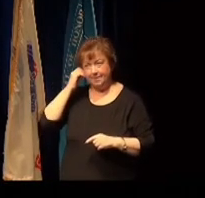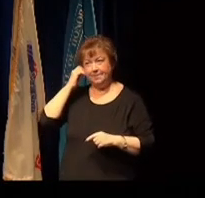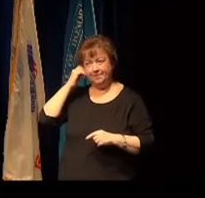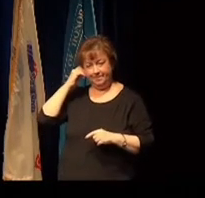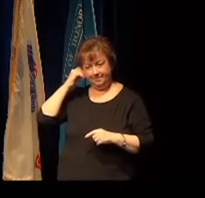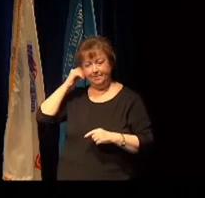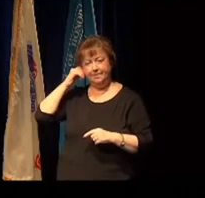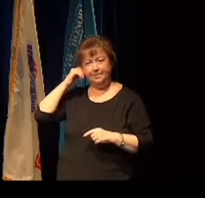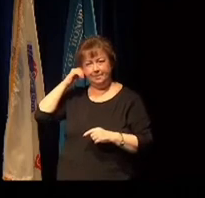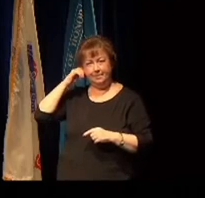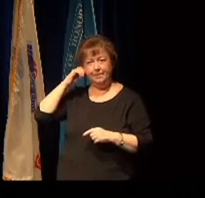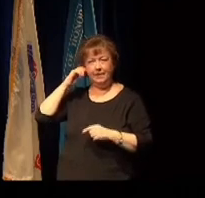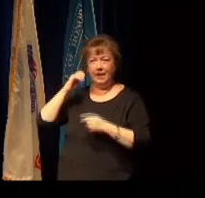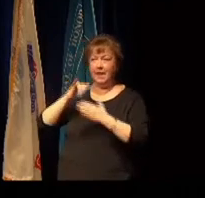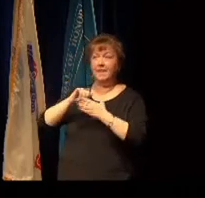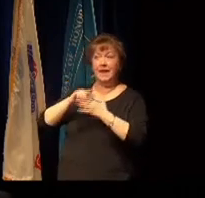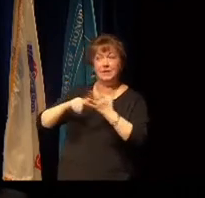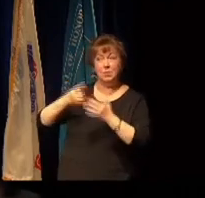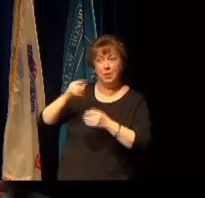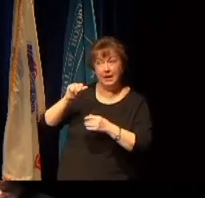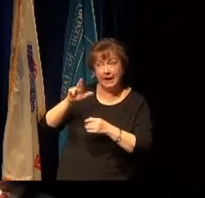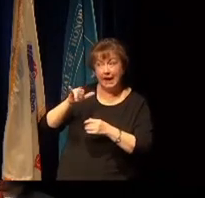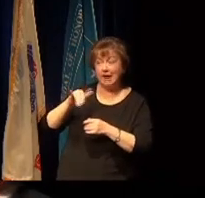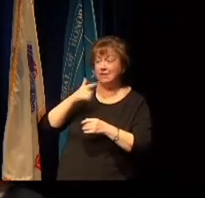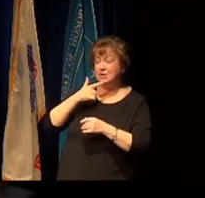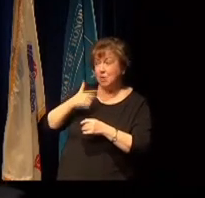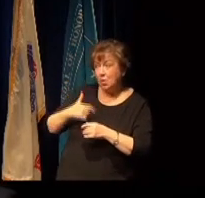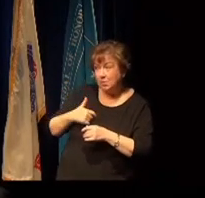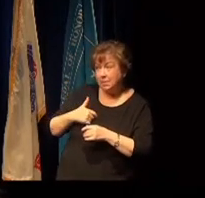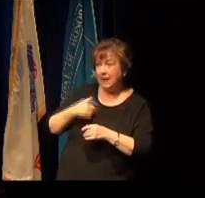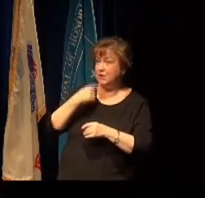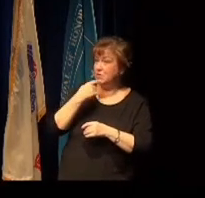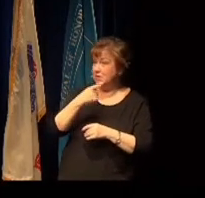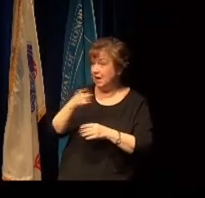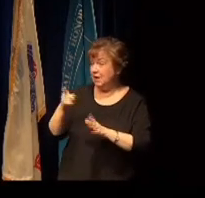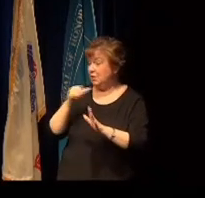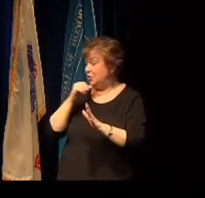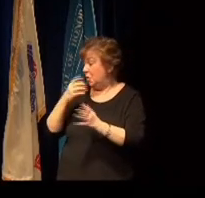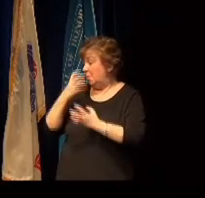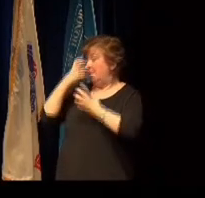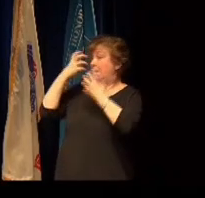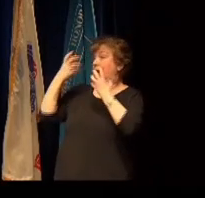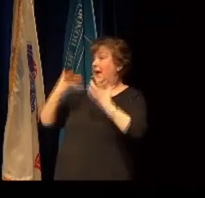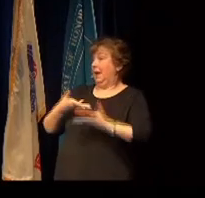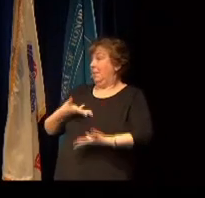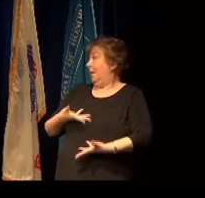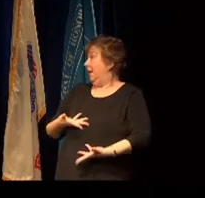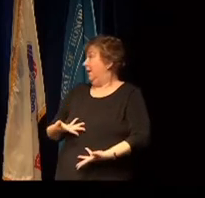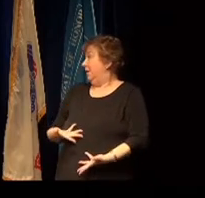This is what he told me to tell you. Don't get mad at me.